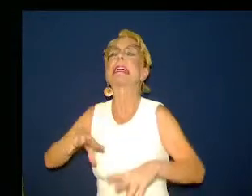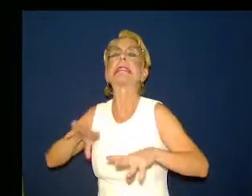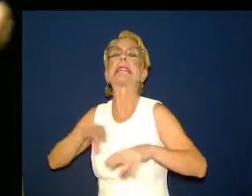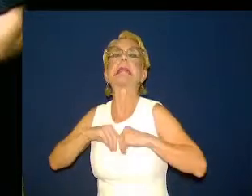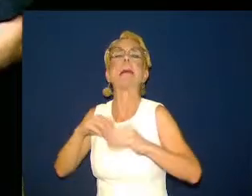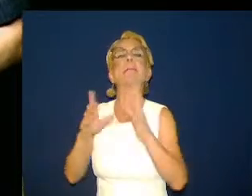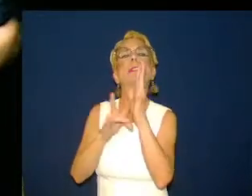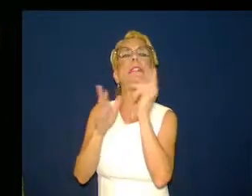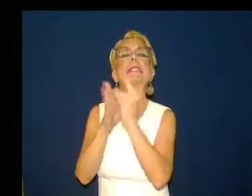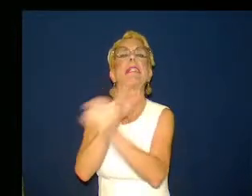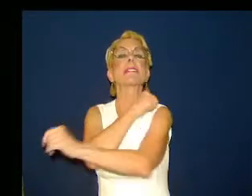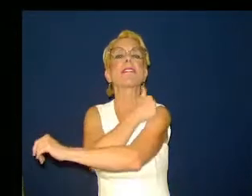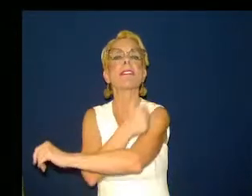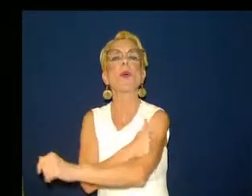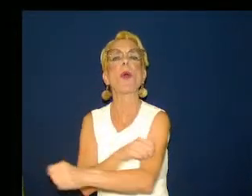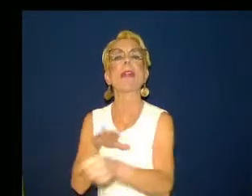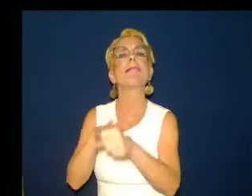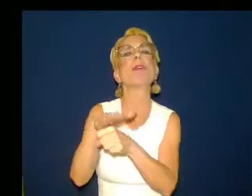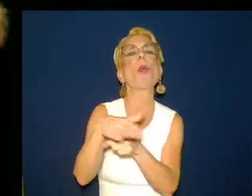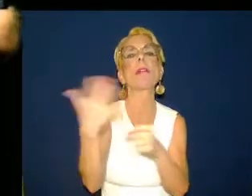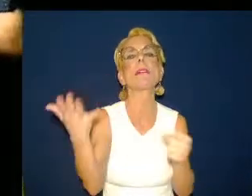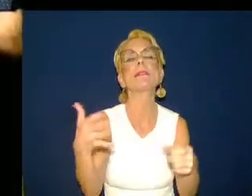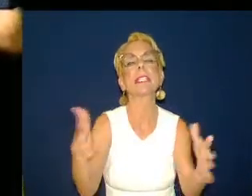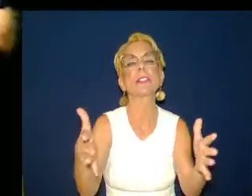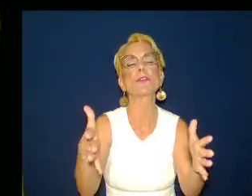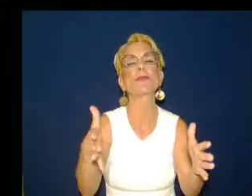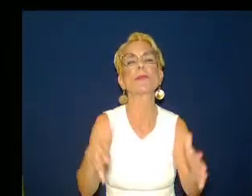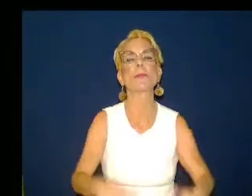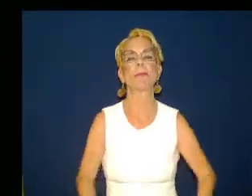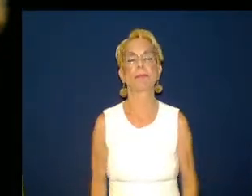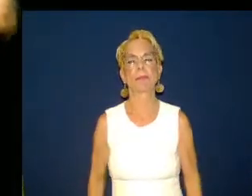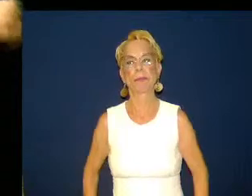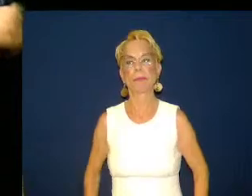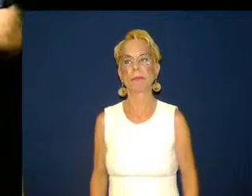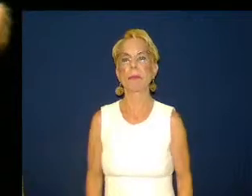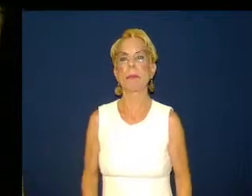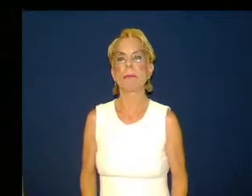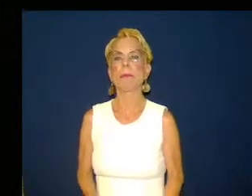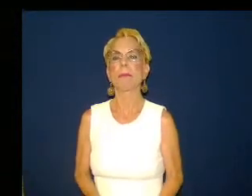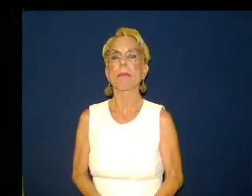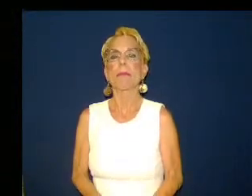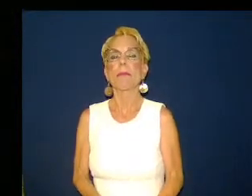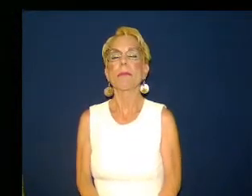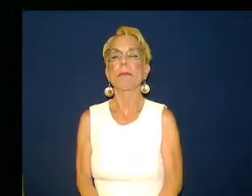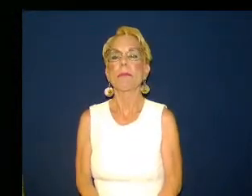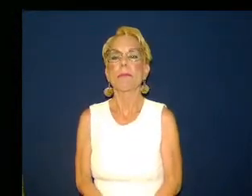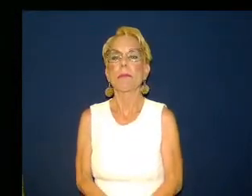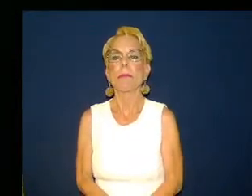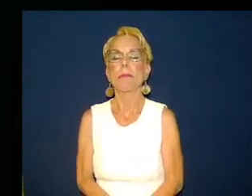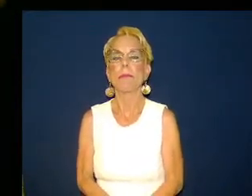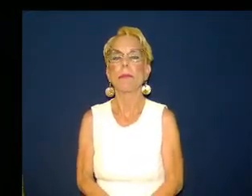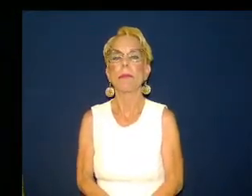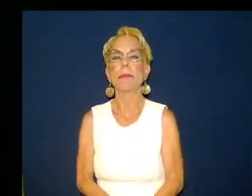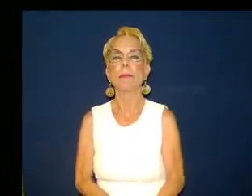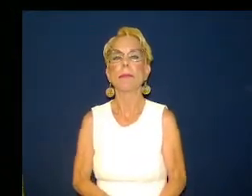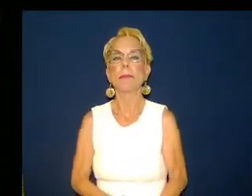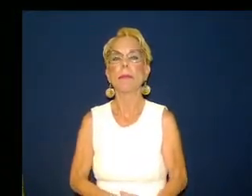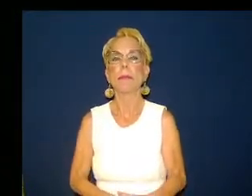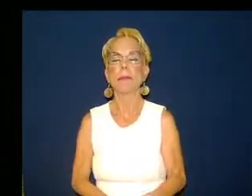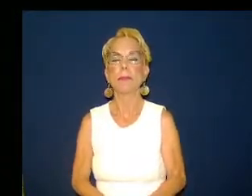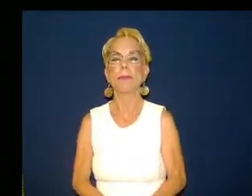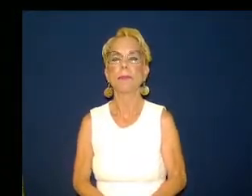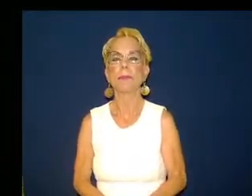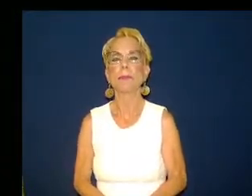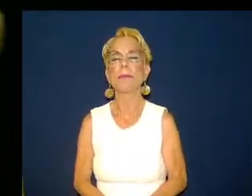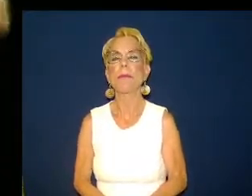let's get something else across here real quick. So I wonder, though, how many